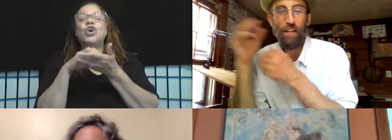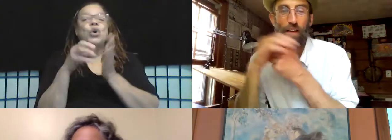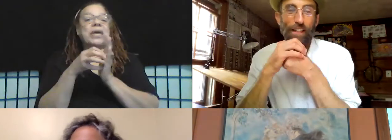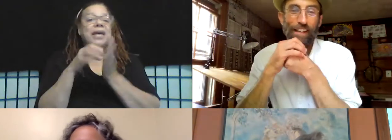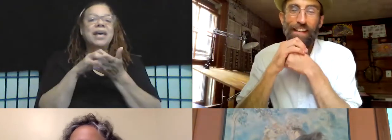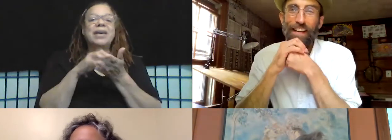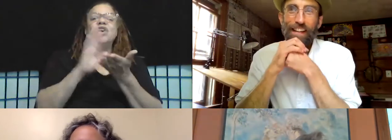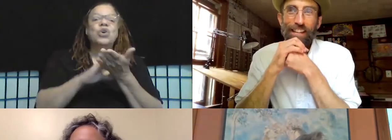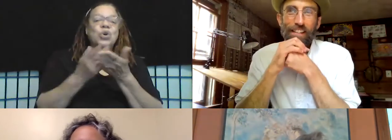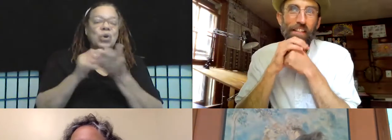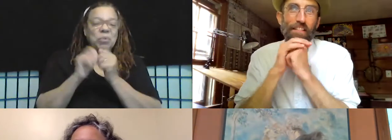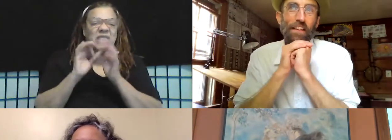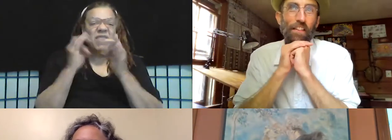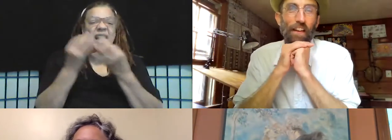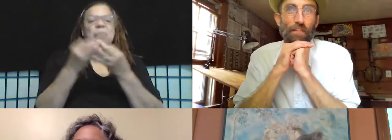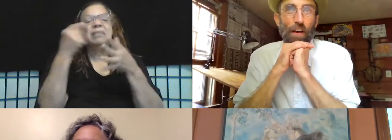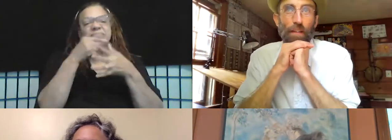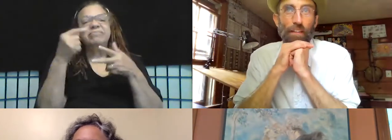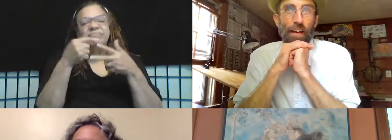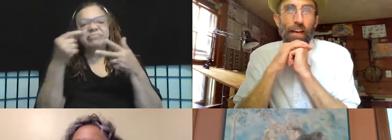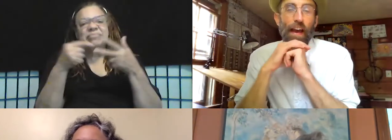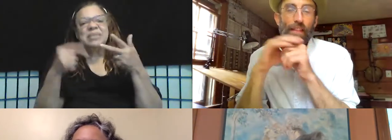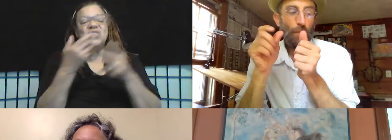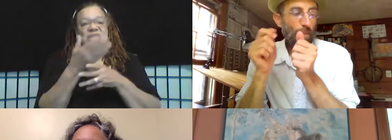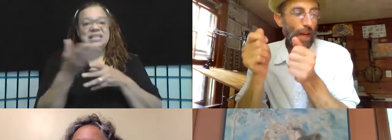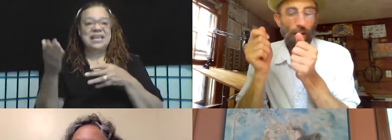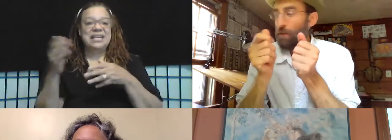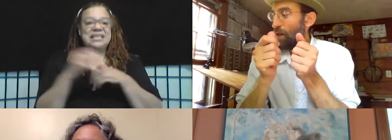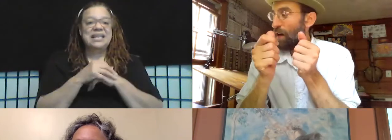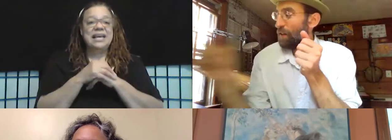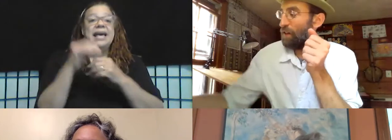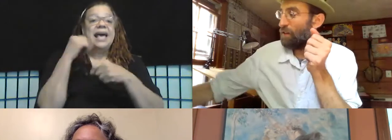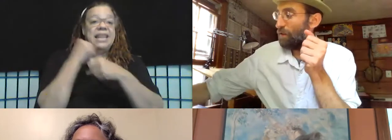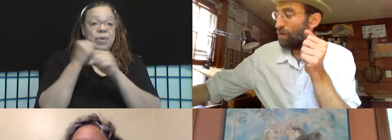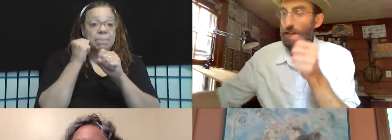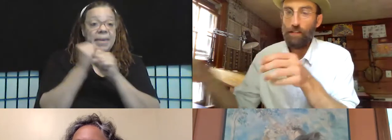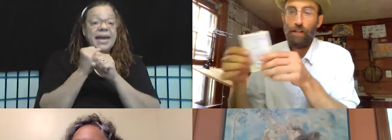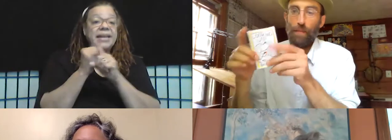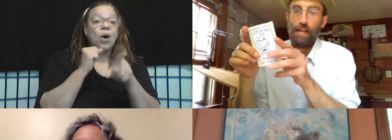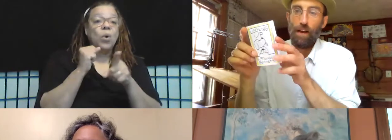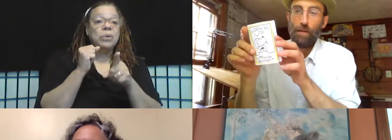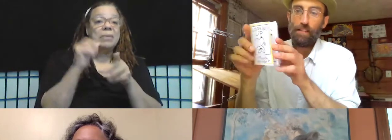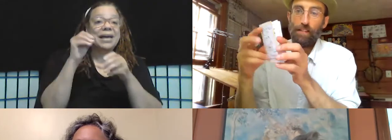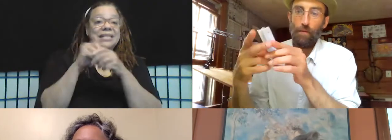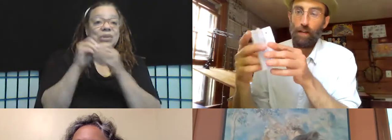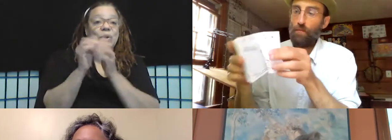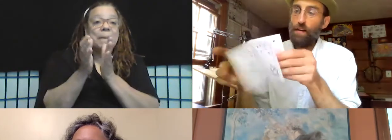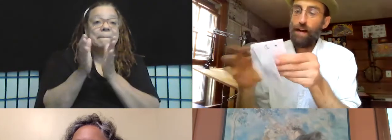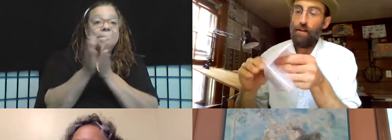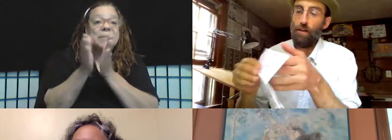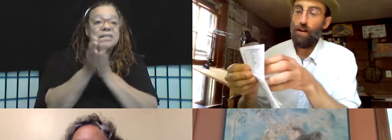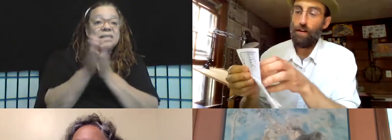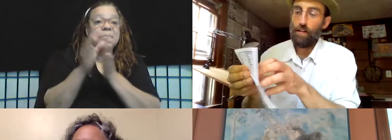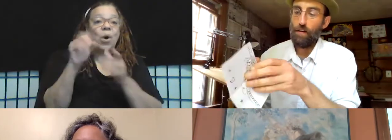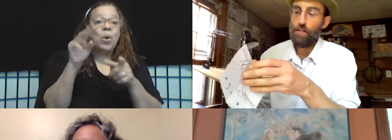cooking with their family, and just little slice of life comics. And then we made all those comics into little mini comics that we could